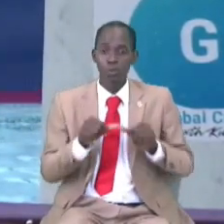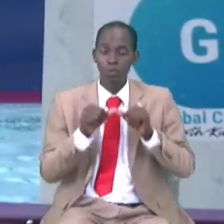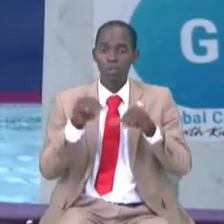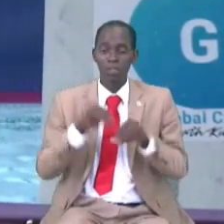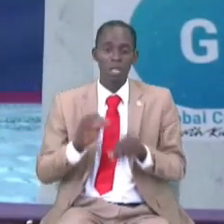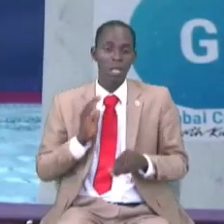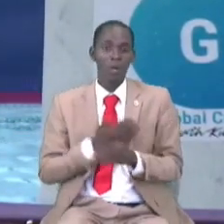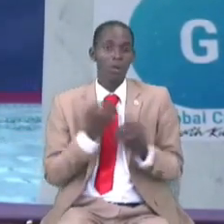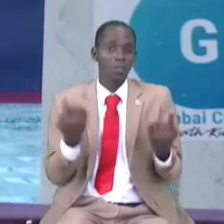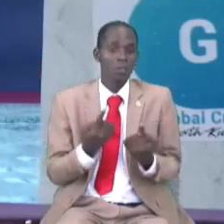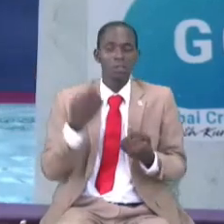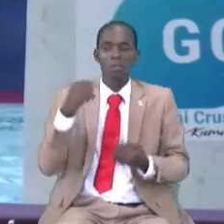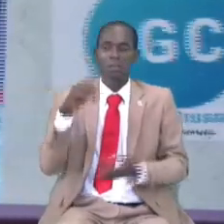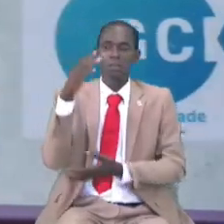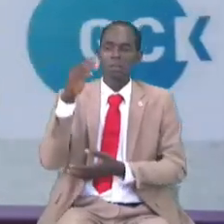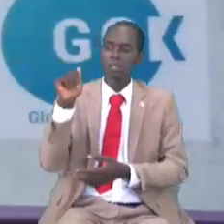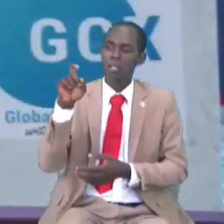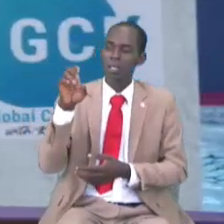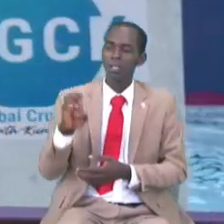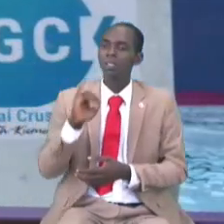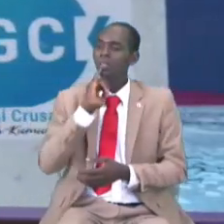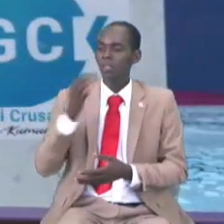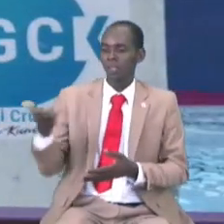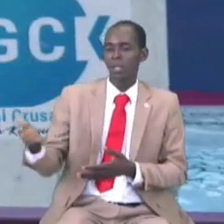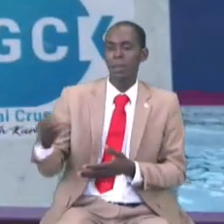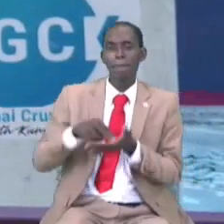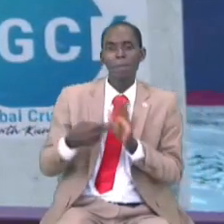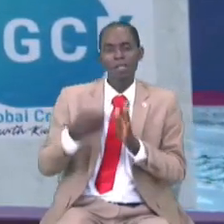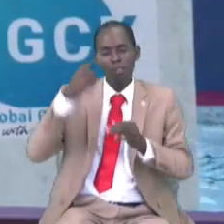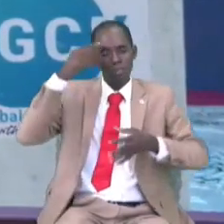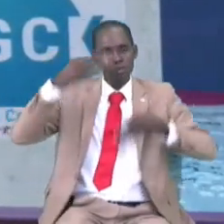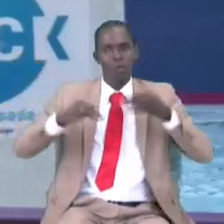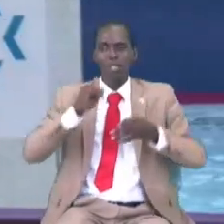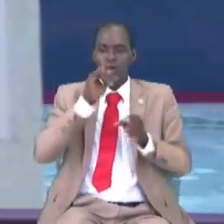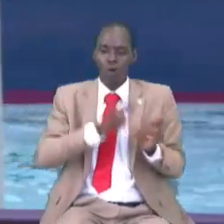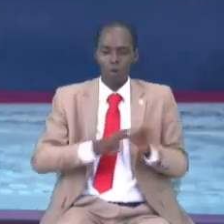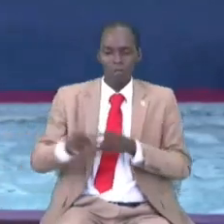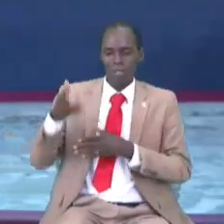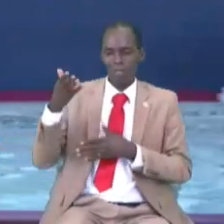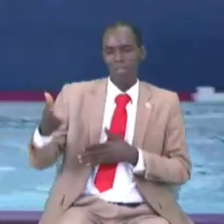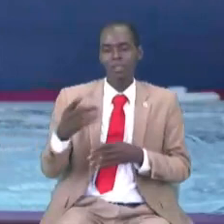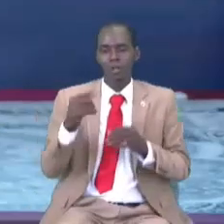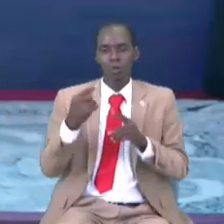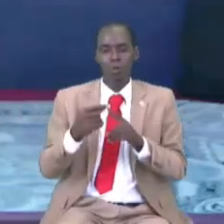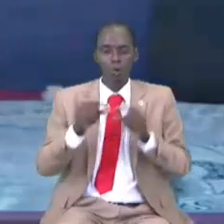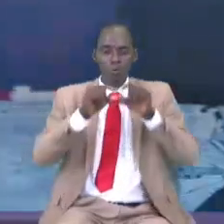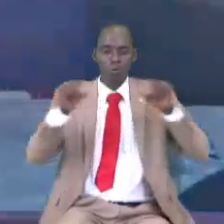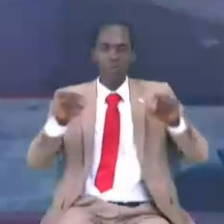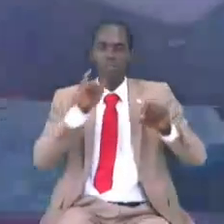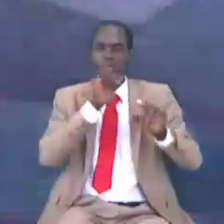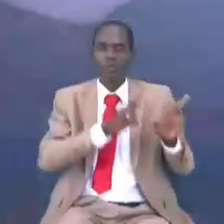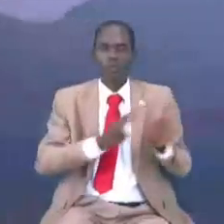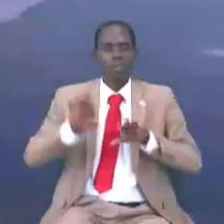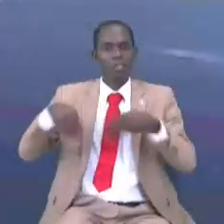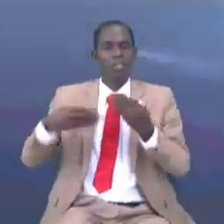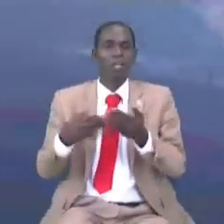sentence is already given out. It says, because we know our period of probation is so